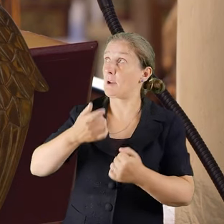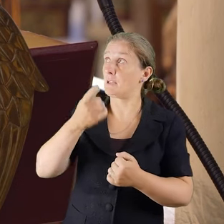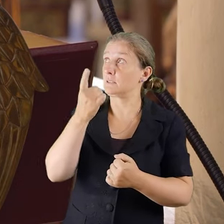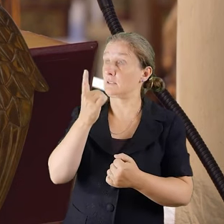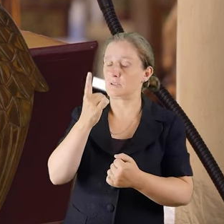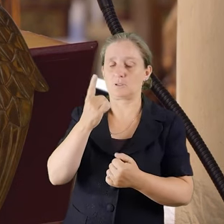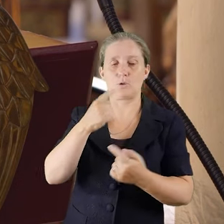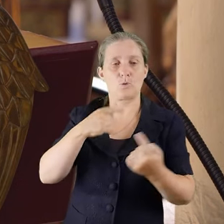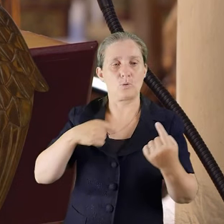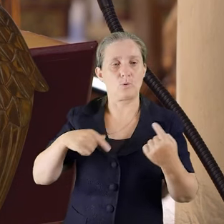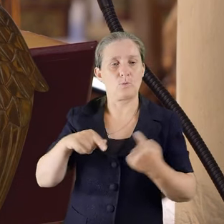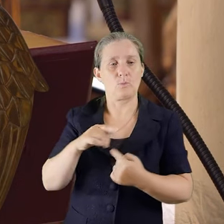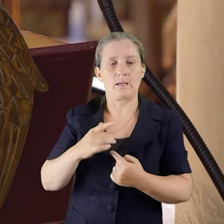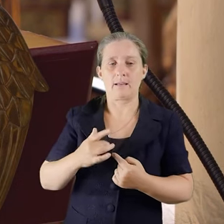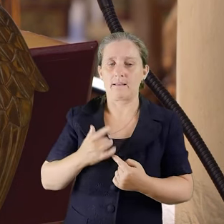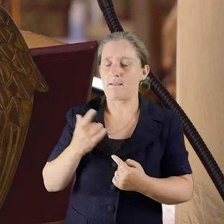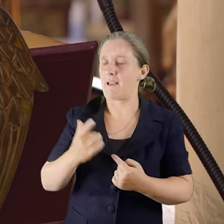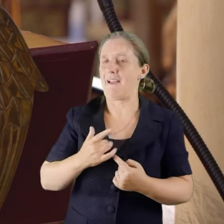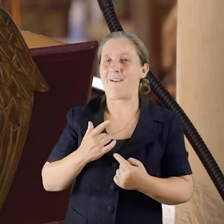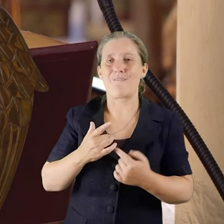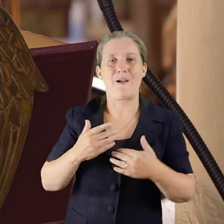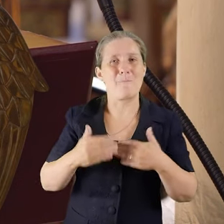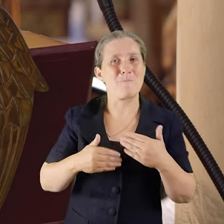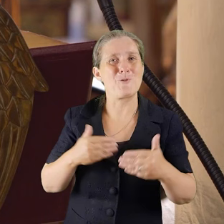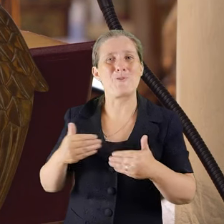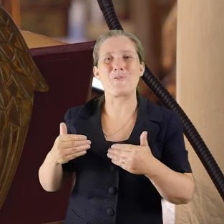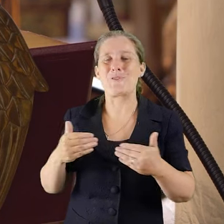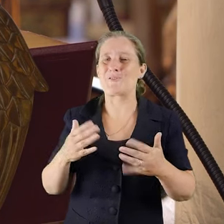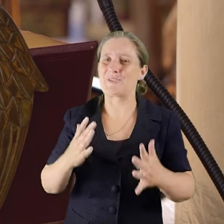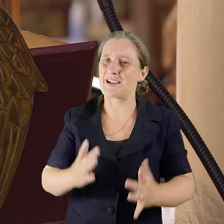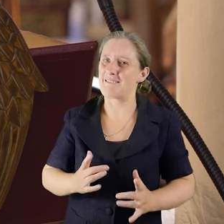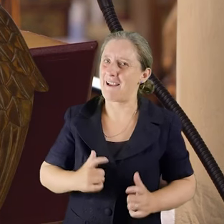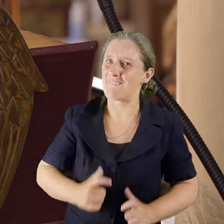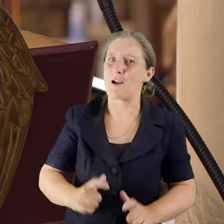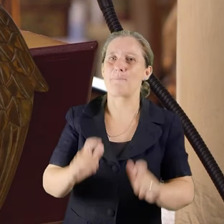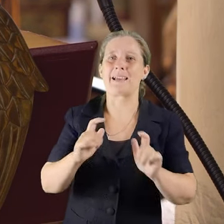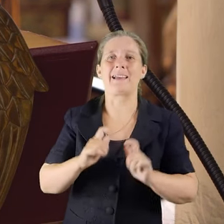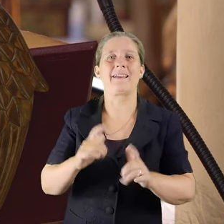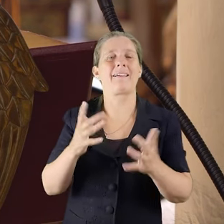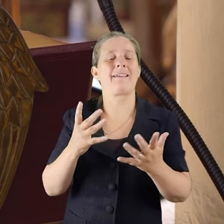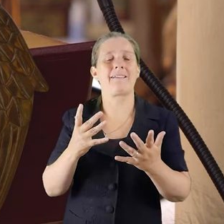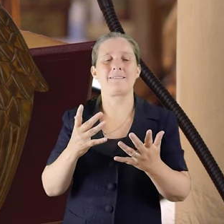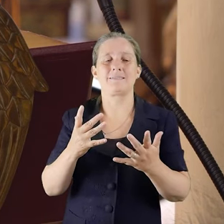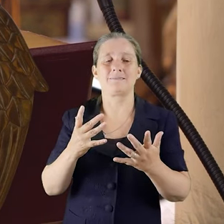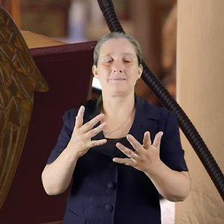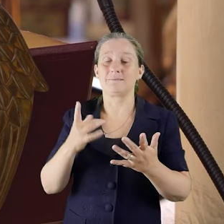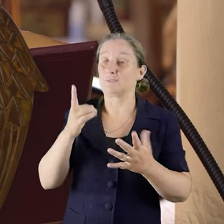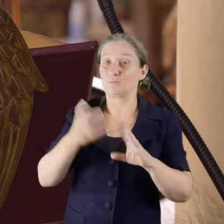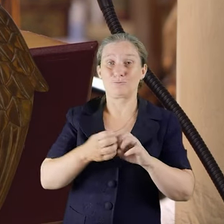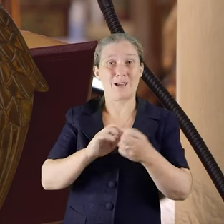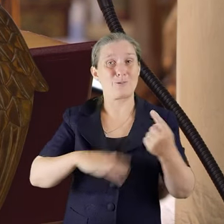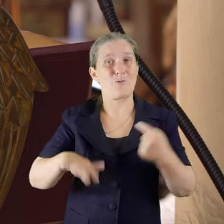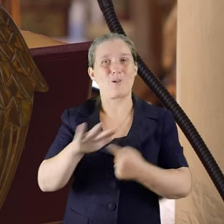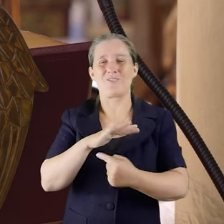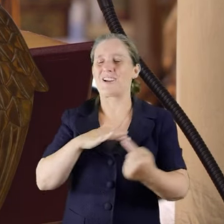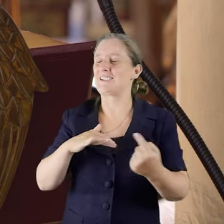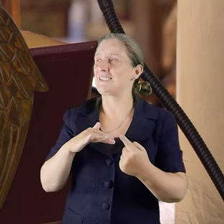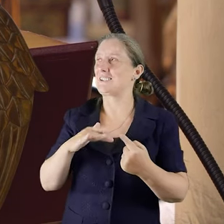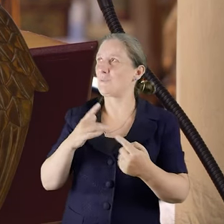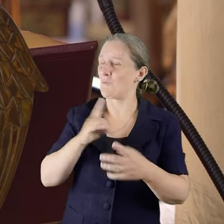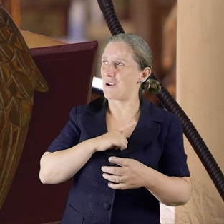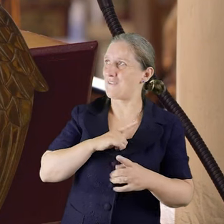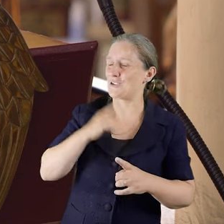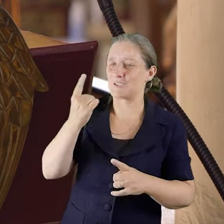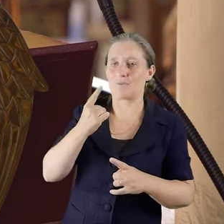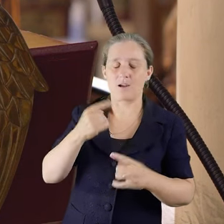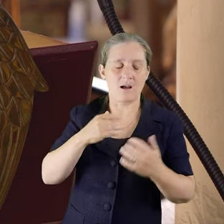Almighty God, in whom we live and move and have our being, you have made all of us for yourself so